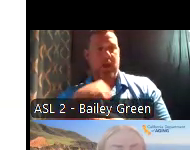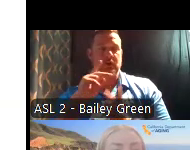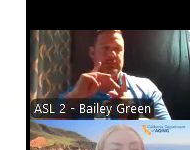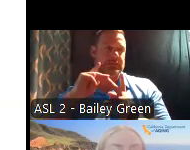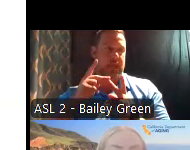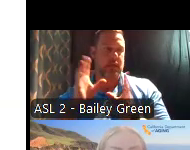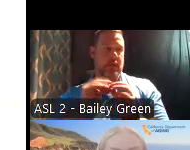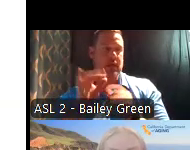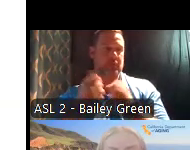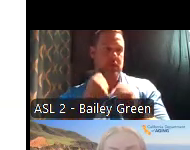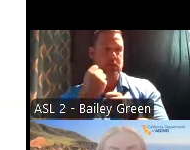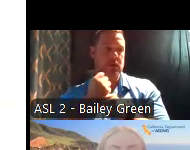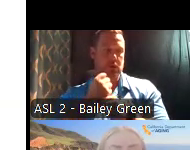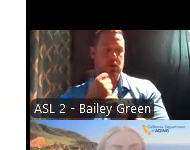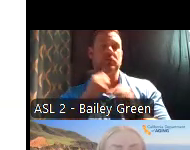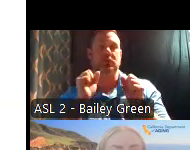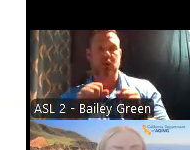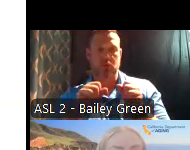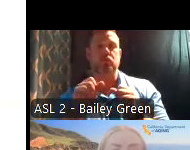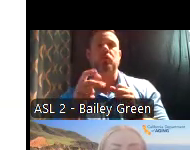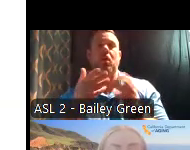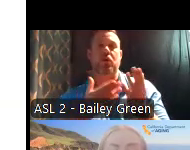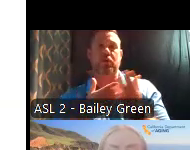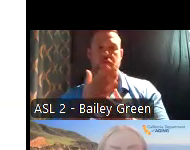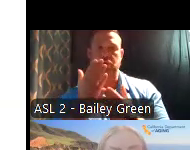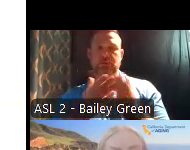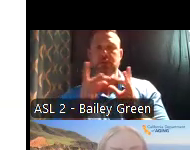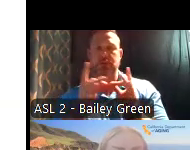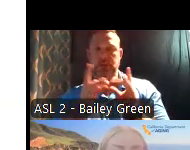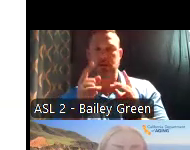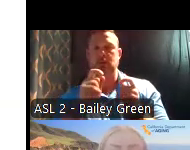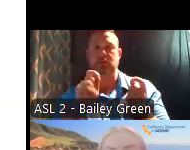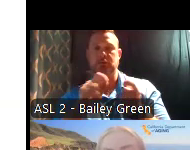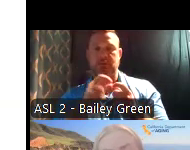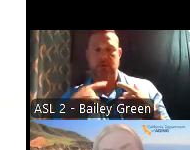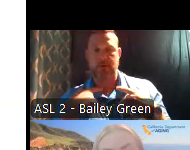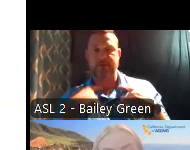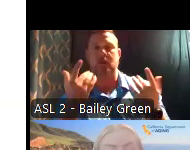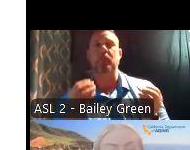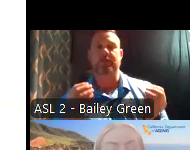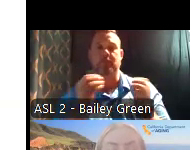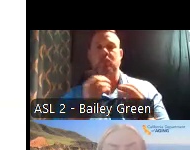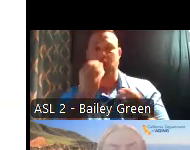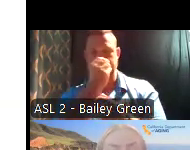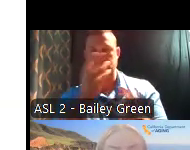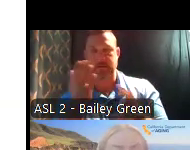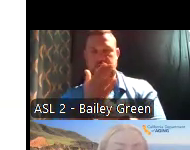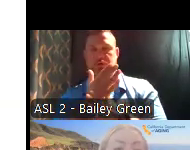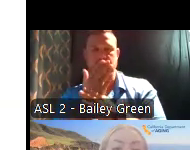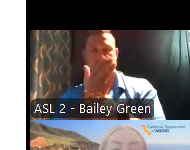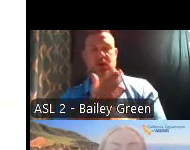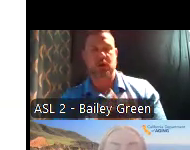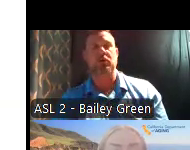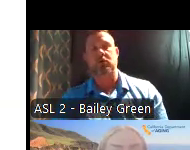of the year, and I was able to walk through some details of this particular event. We have some more information to share with all of you